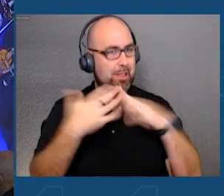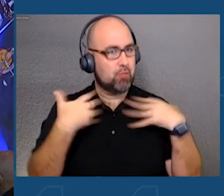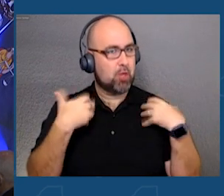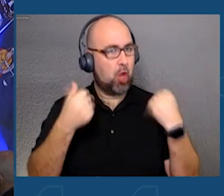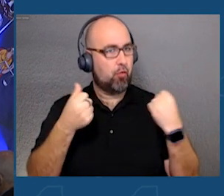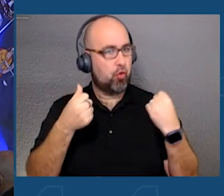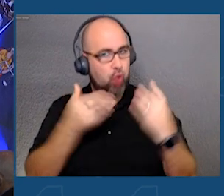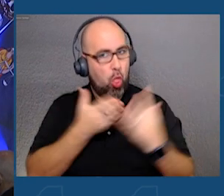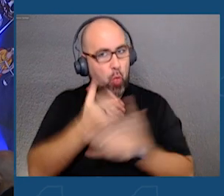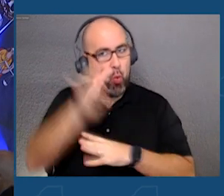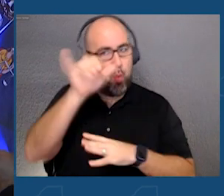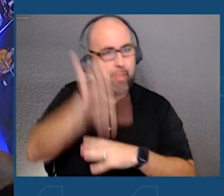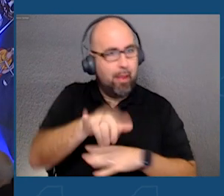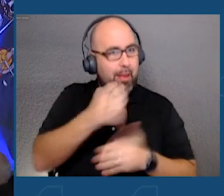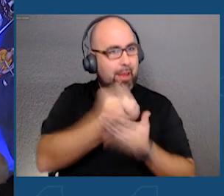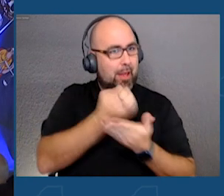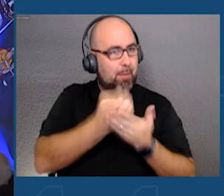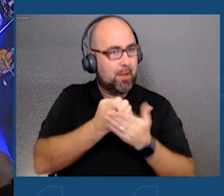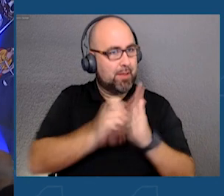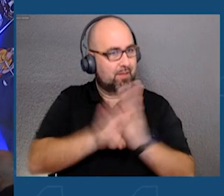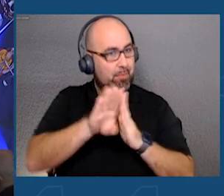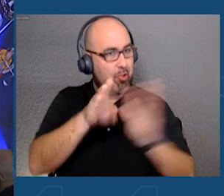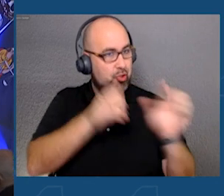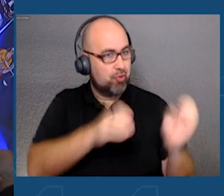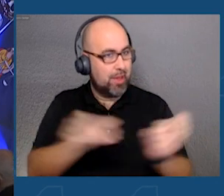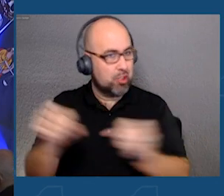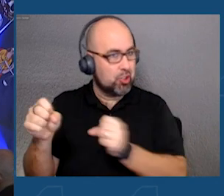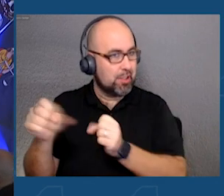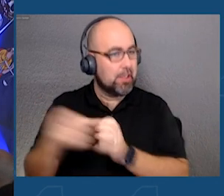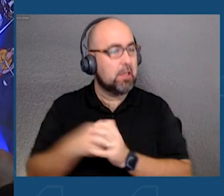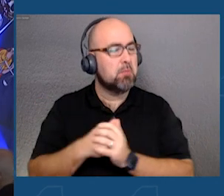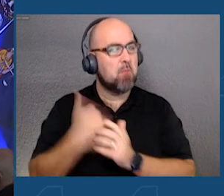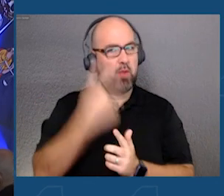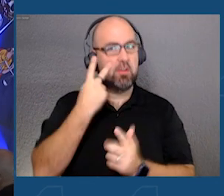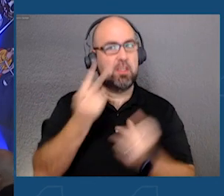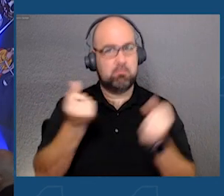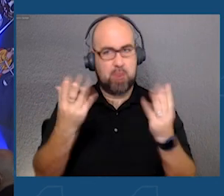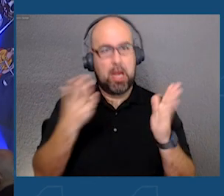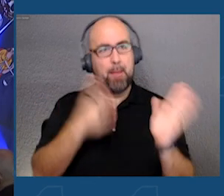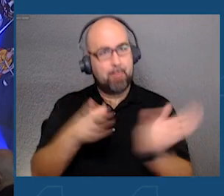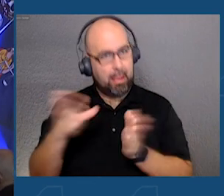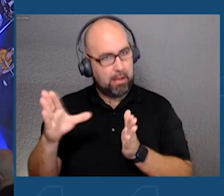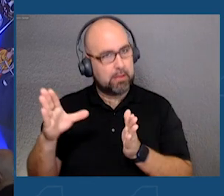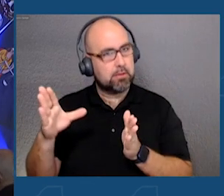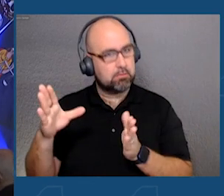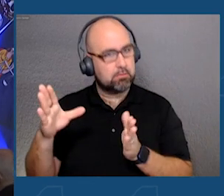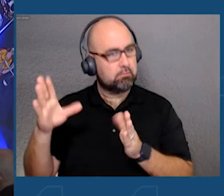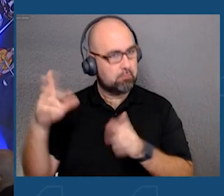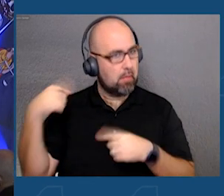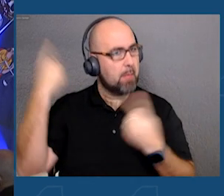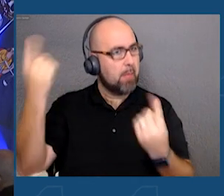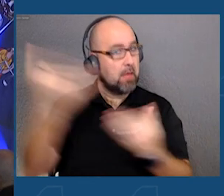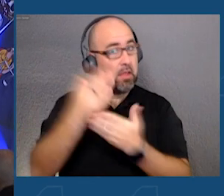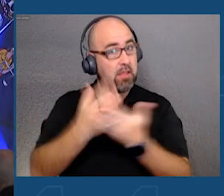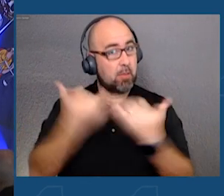strategy. And we've seen a lot of plans in the past. Some are still sitting on shelves.